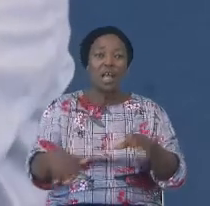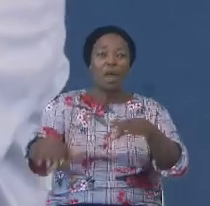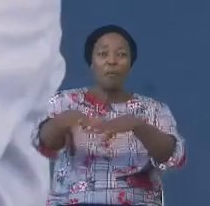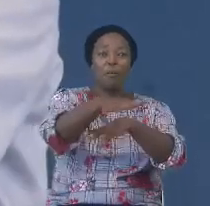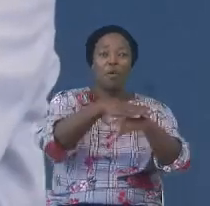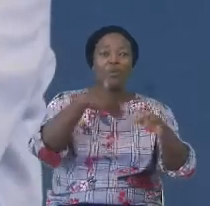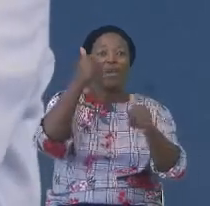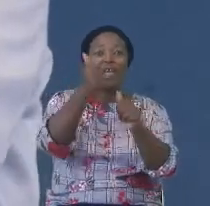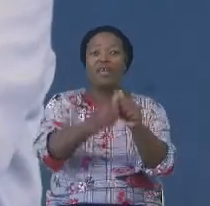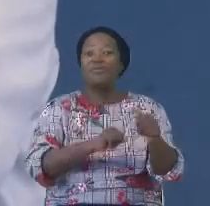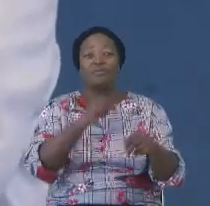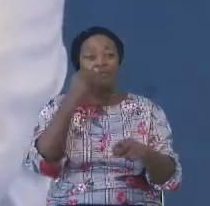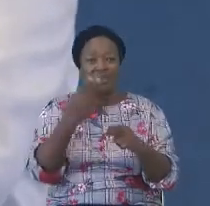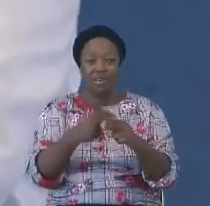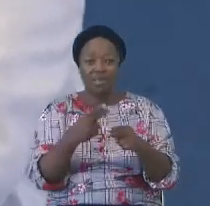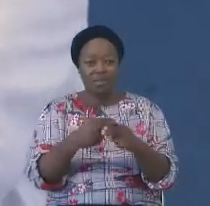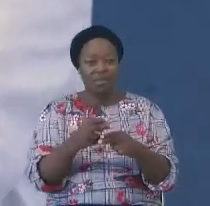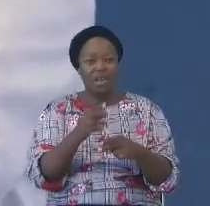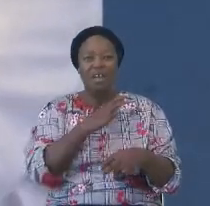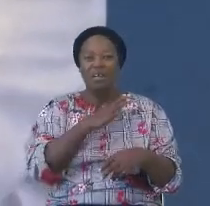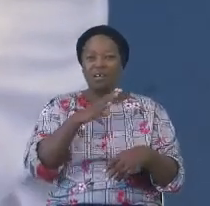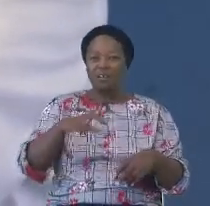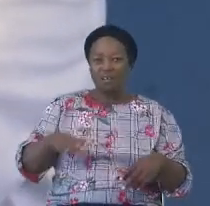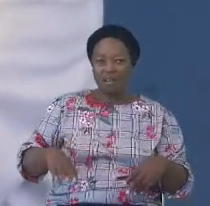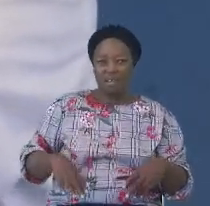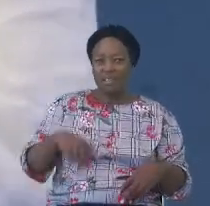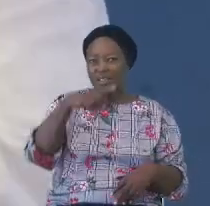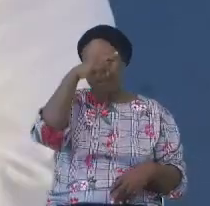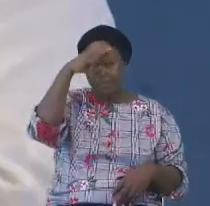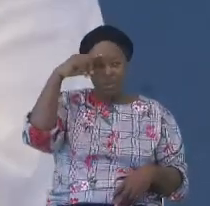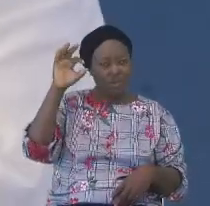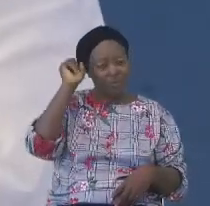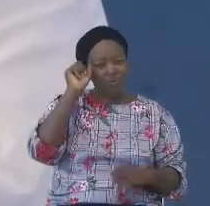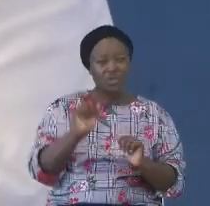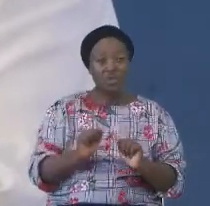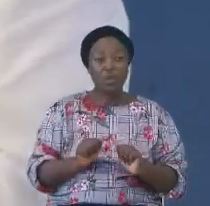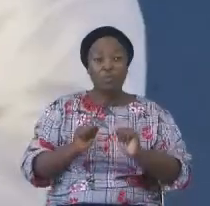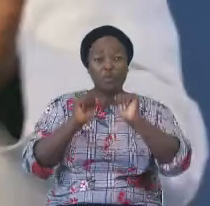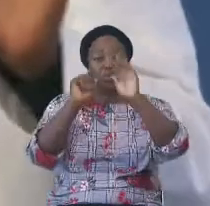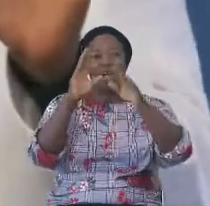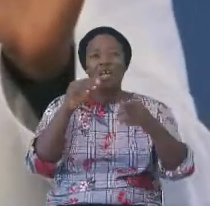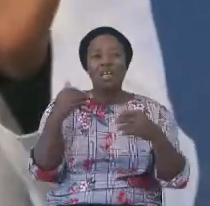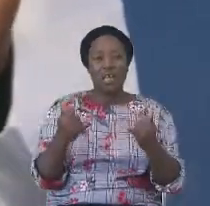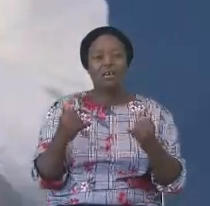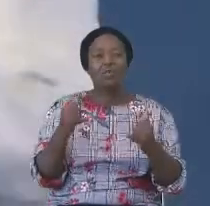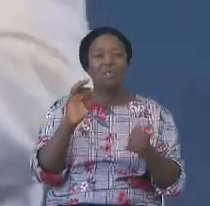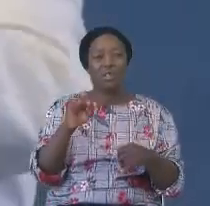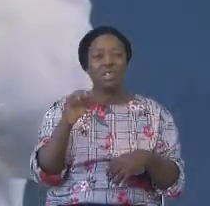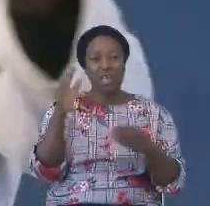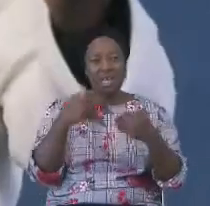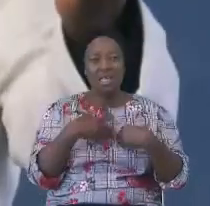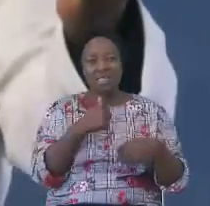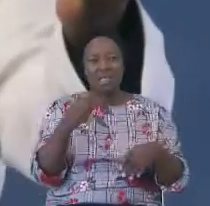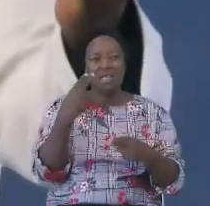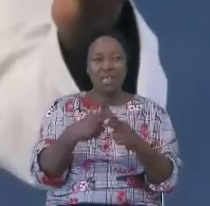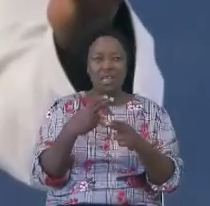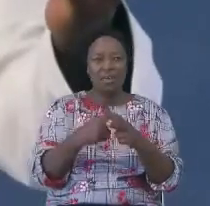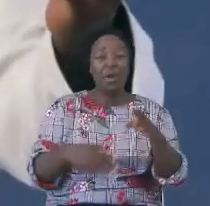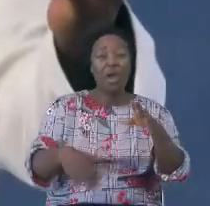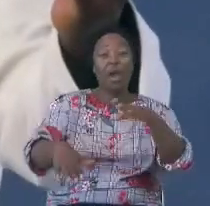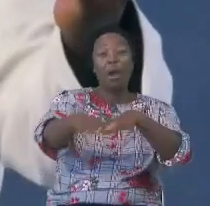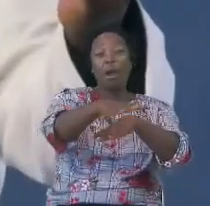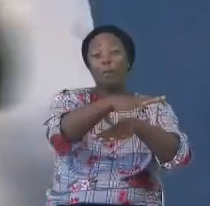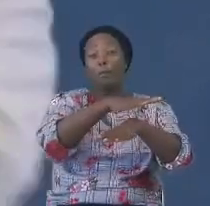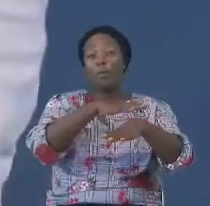and given him a name which is above every name. Christ, because of his